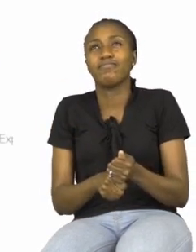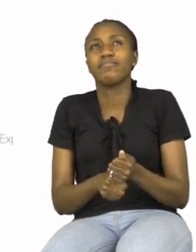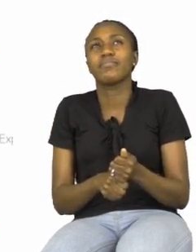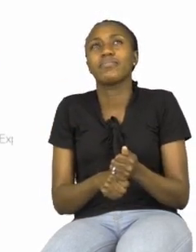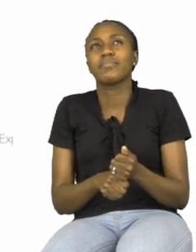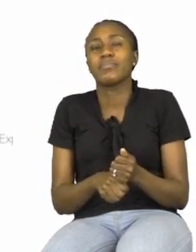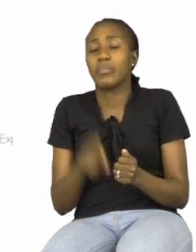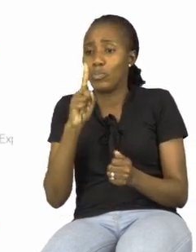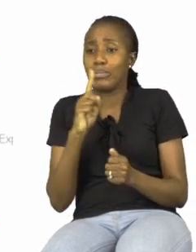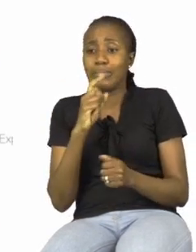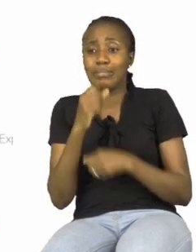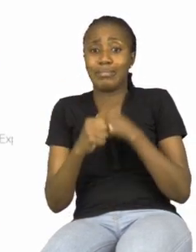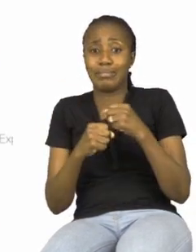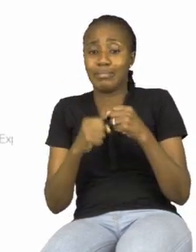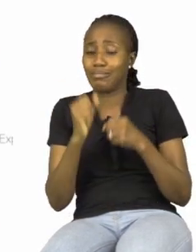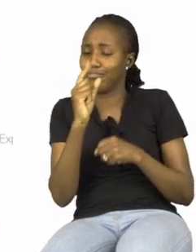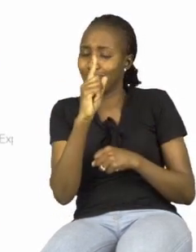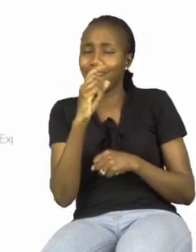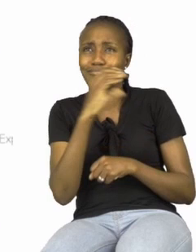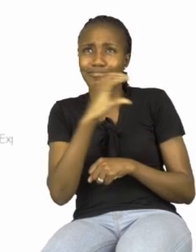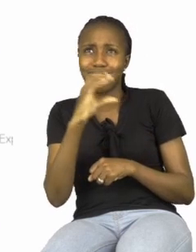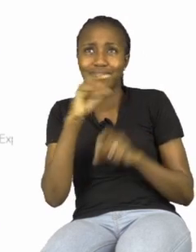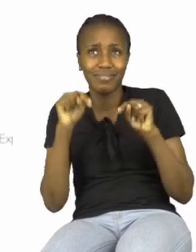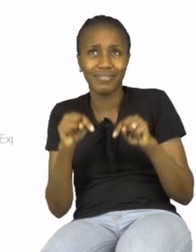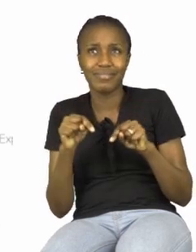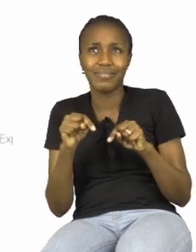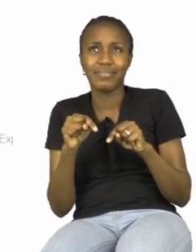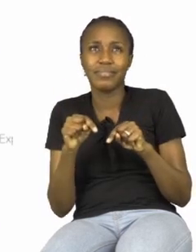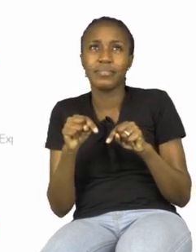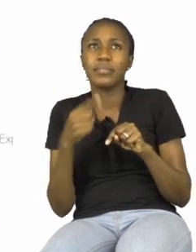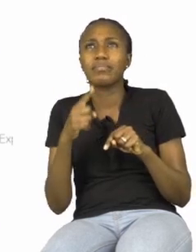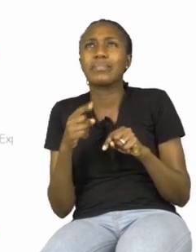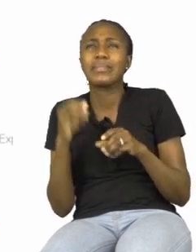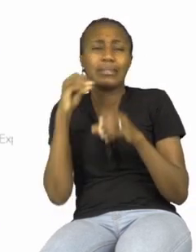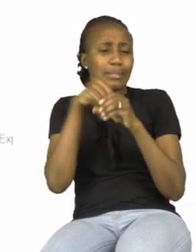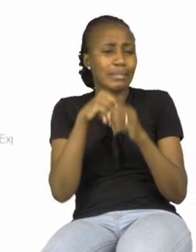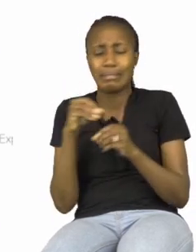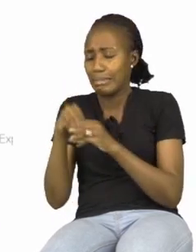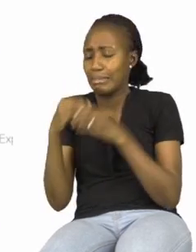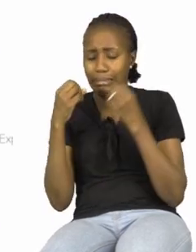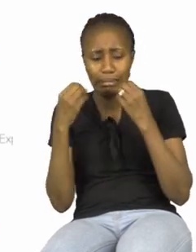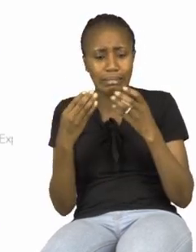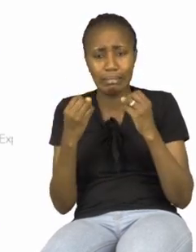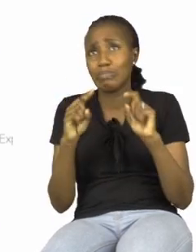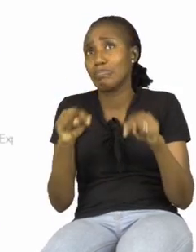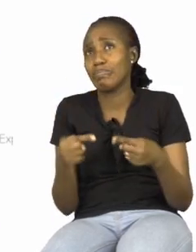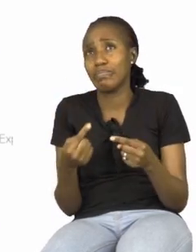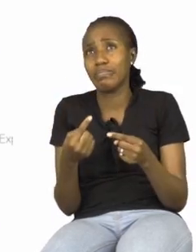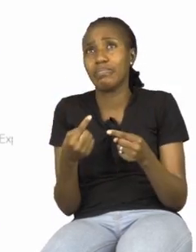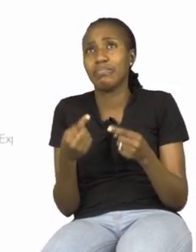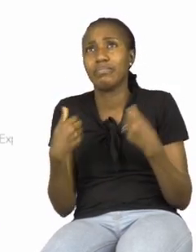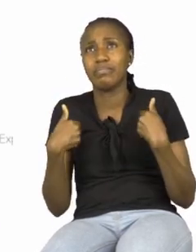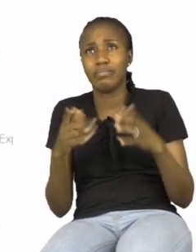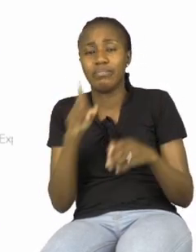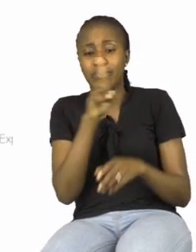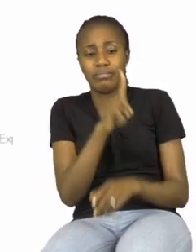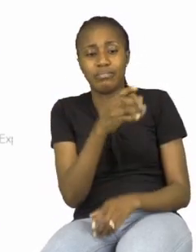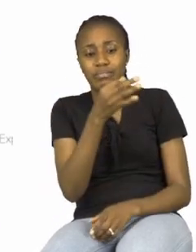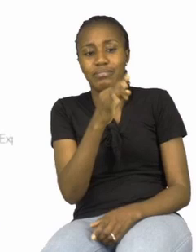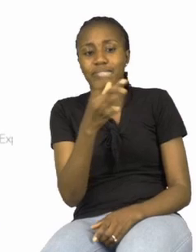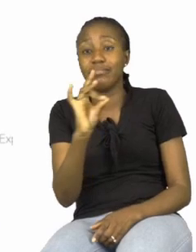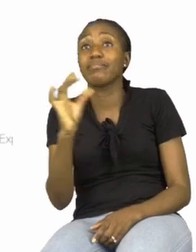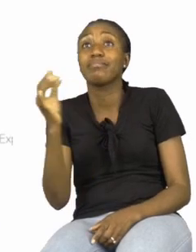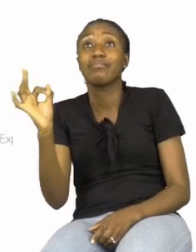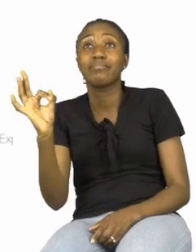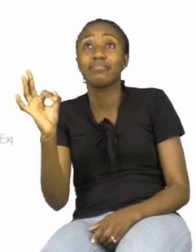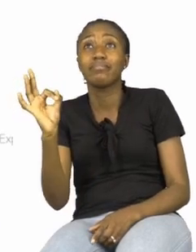quite fresh. However, I have been involved with hockey for the better part of 30 years. Started in 1989,